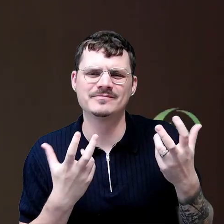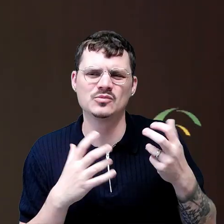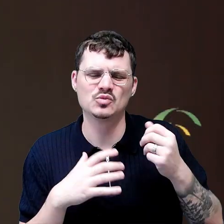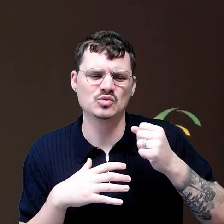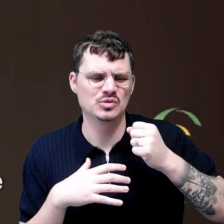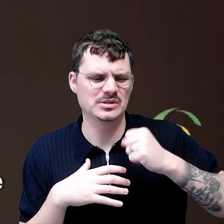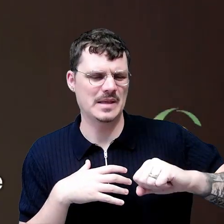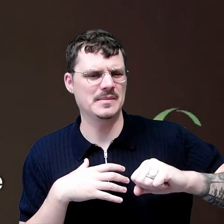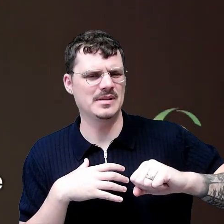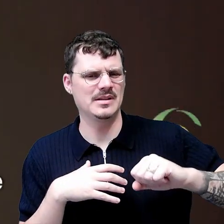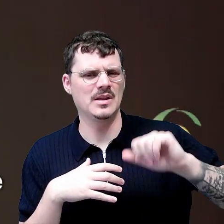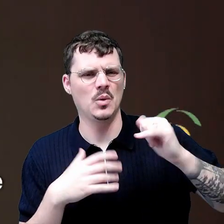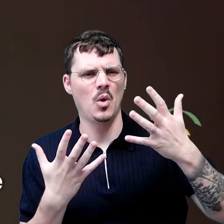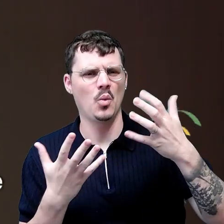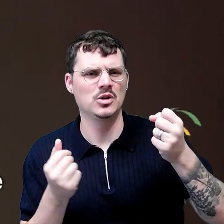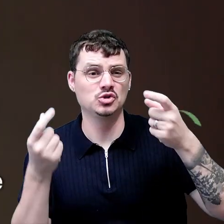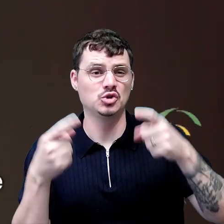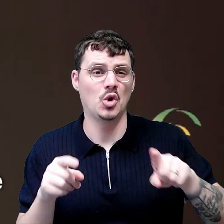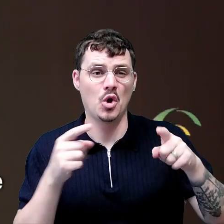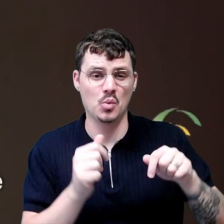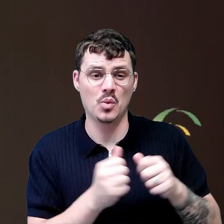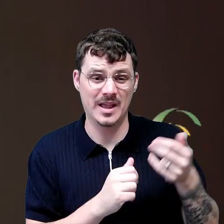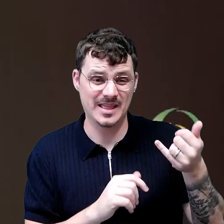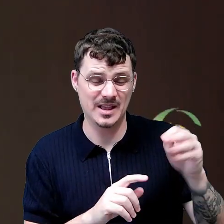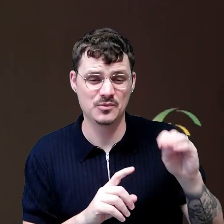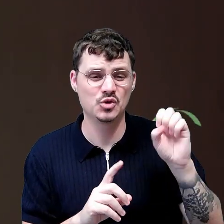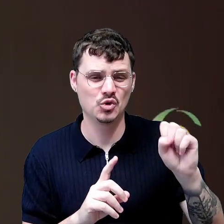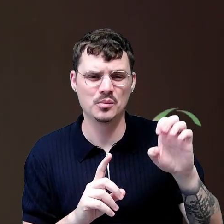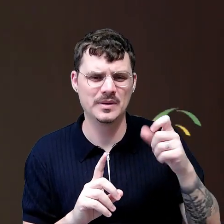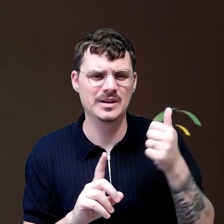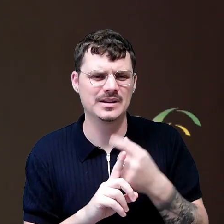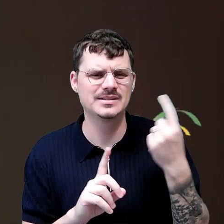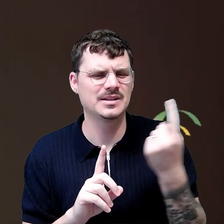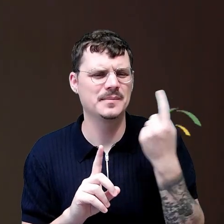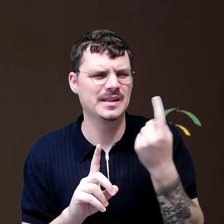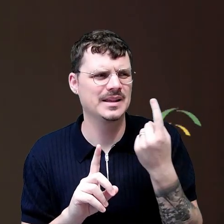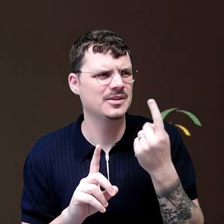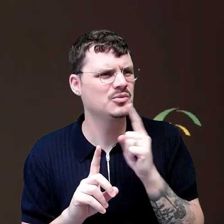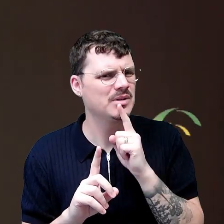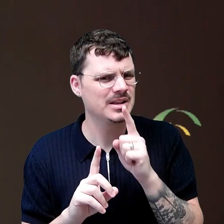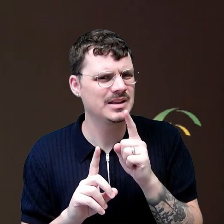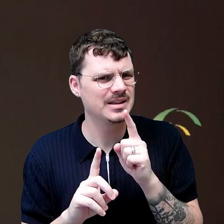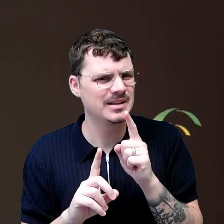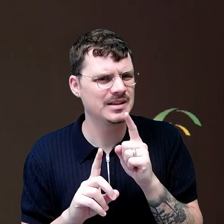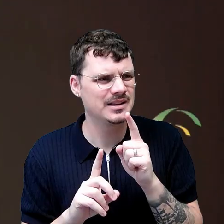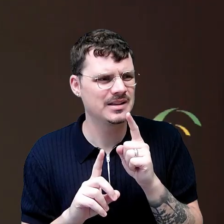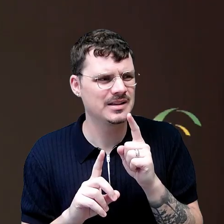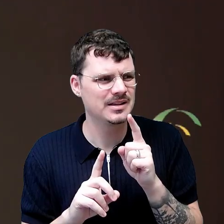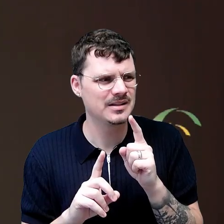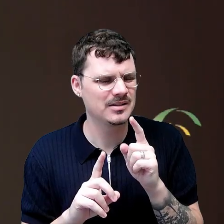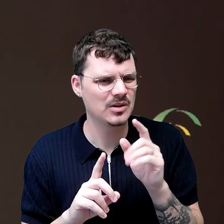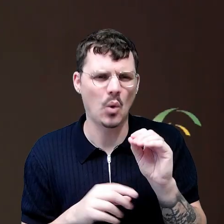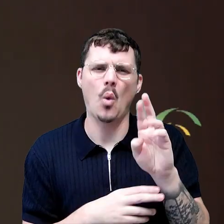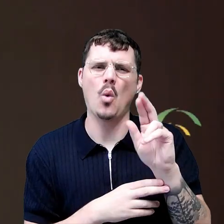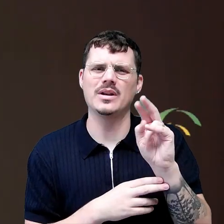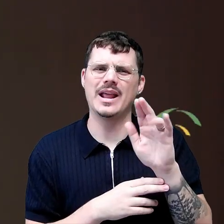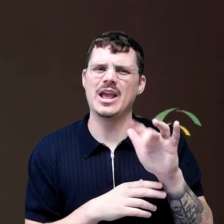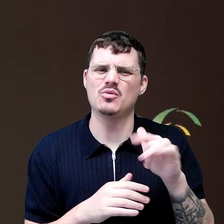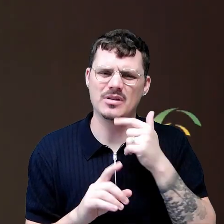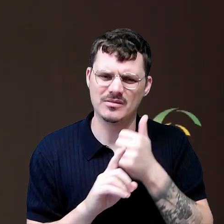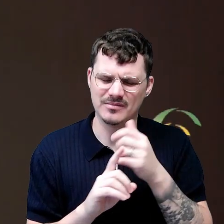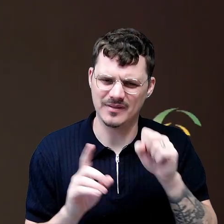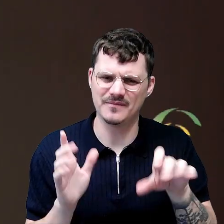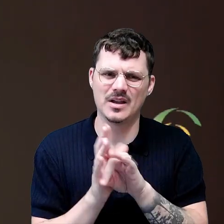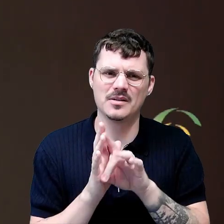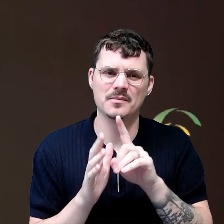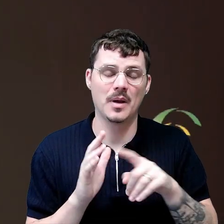resentment that what was going on with him could be something so ordinary. But